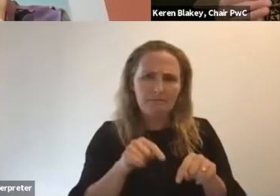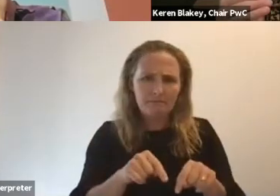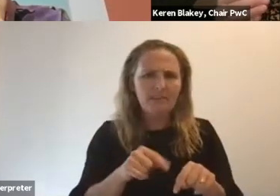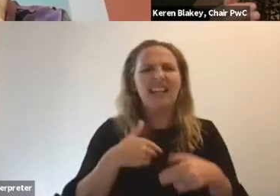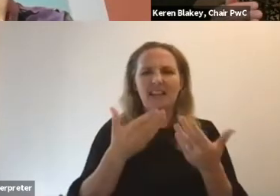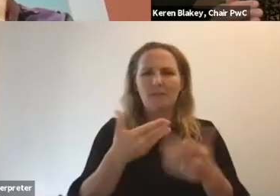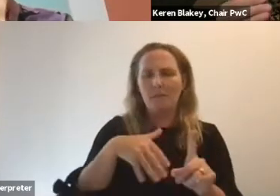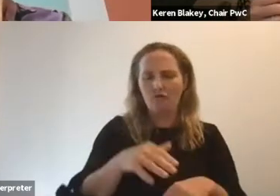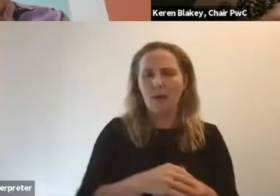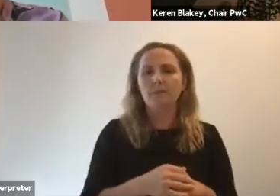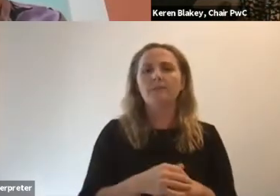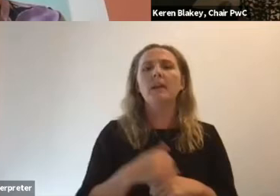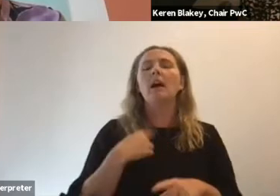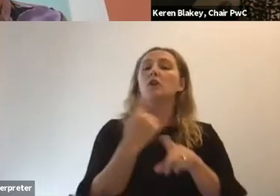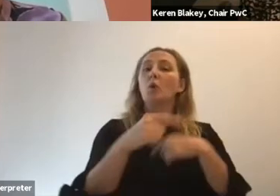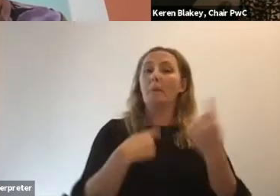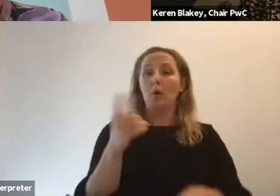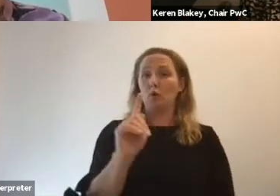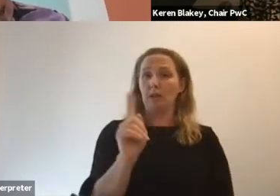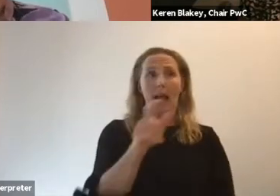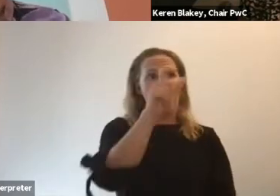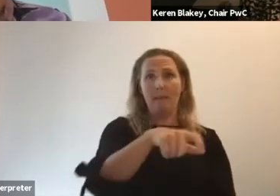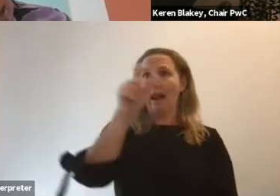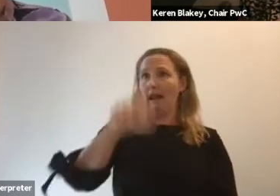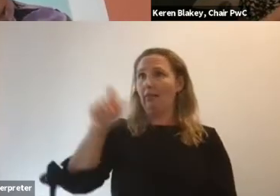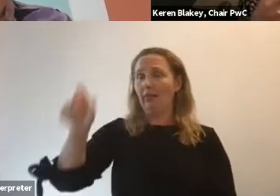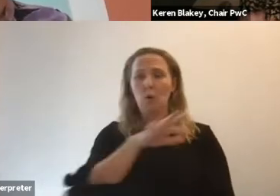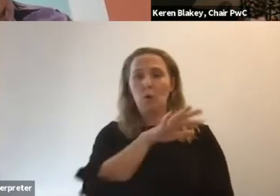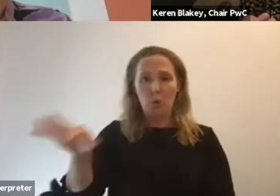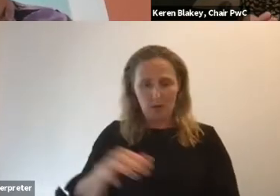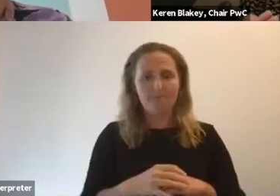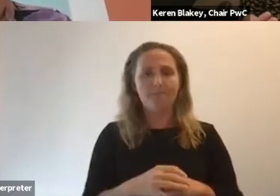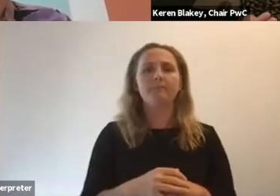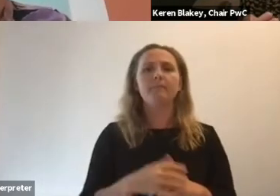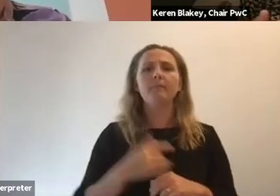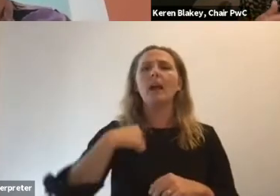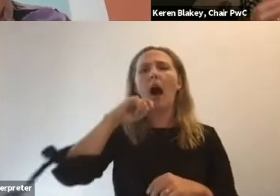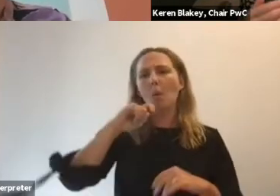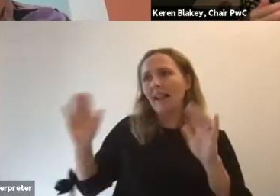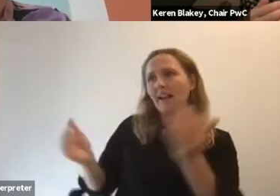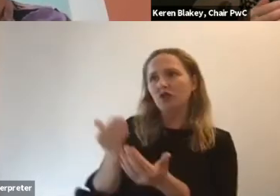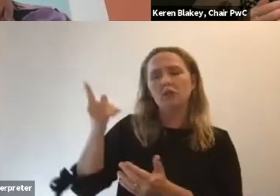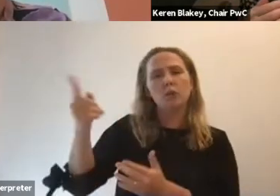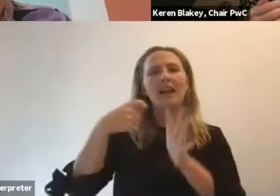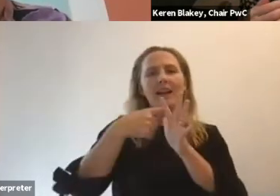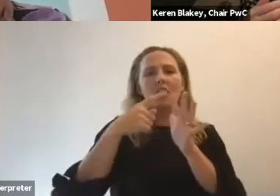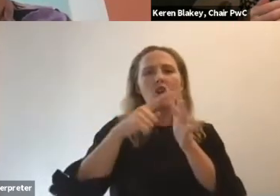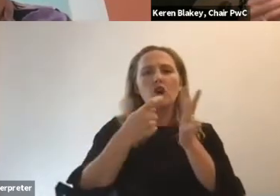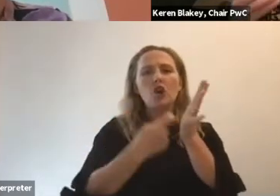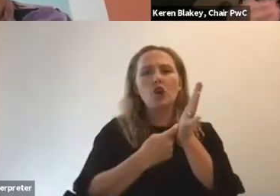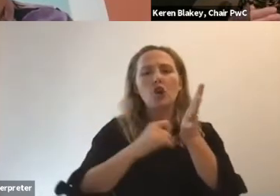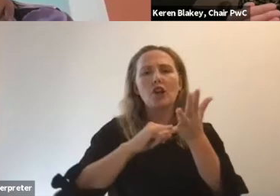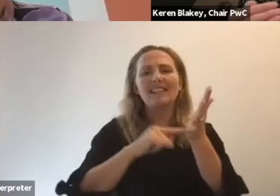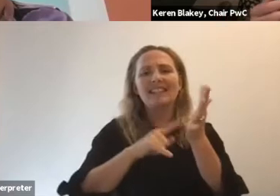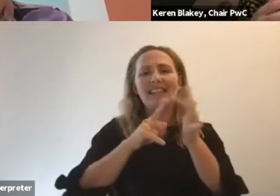be covered by the panel. And then finally, I'd like to introduce Kirsten Lacey, who's our facilitator for today.